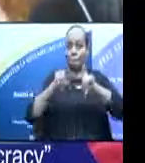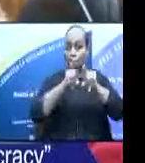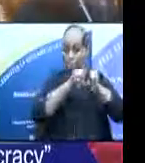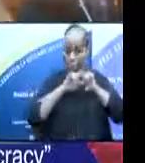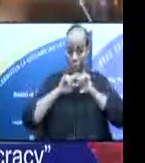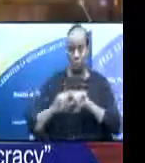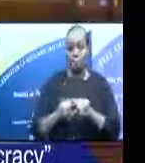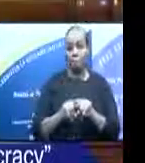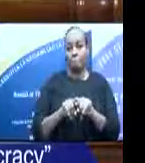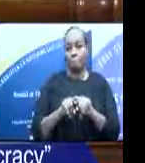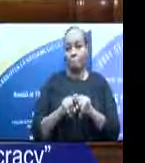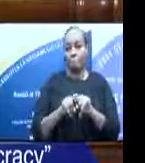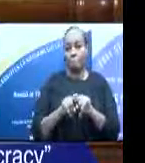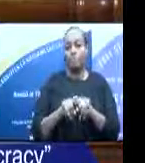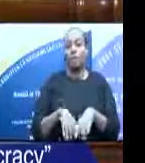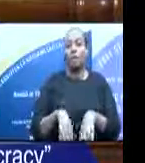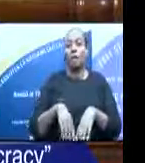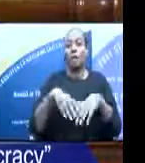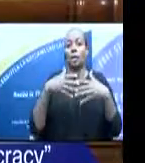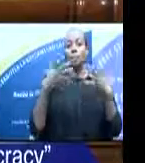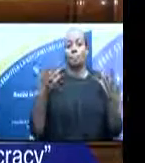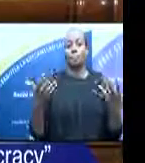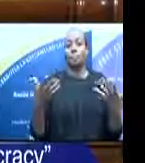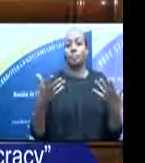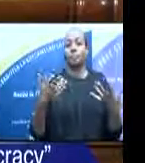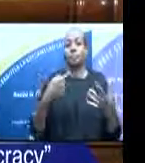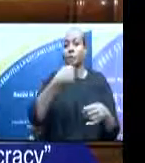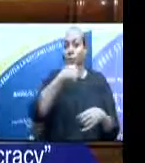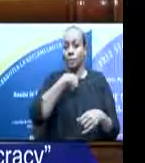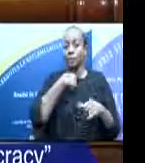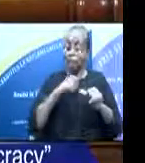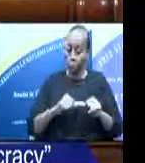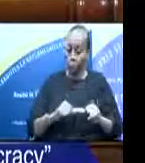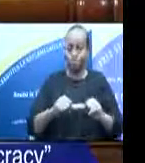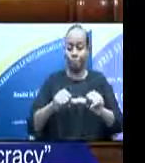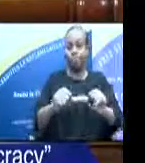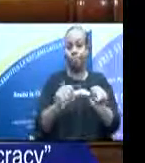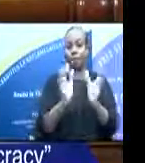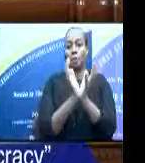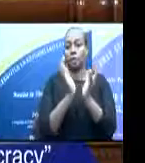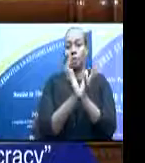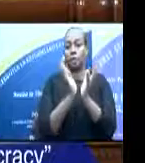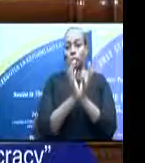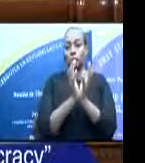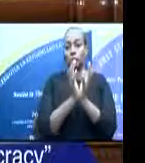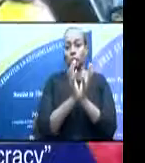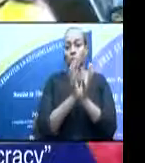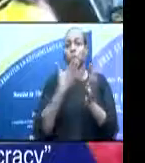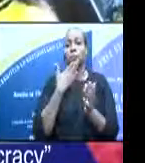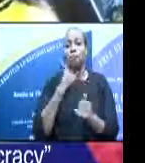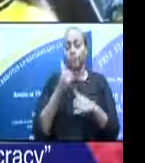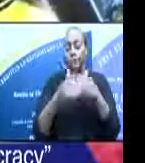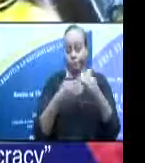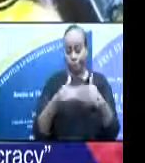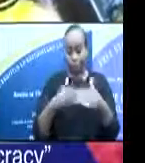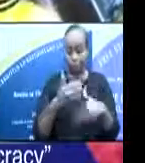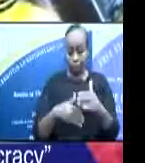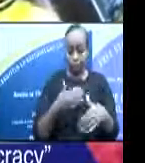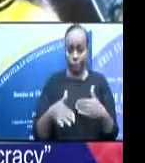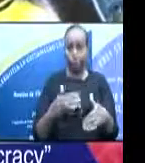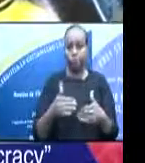You raised your point of privilege, and I'm prepared to proceed with the sitting. Proceed, Honorable Nanyan.